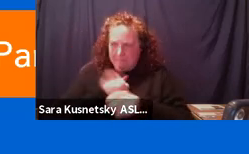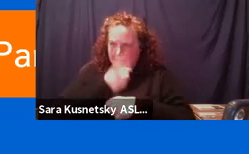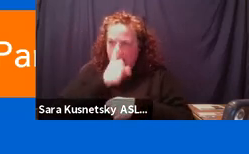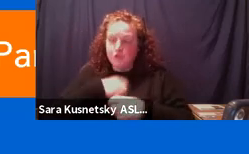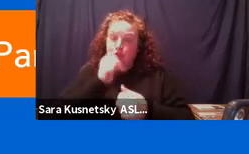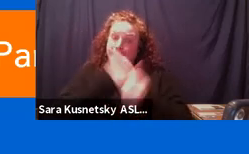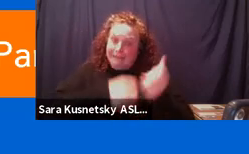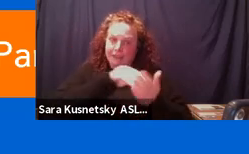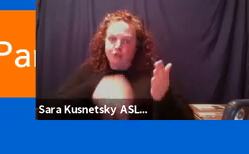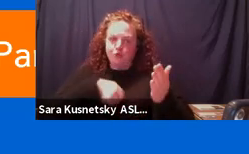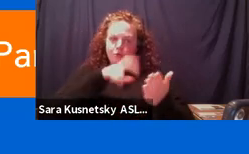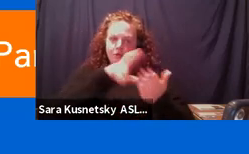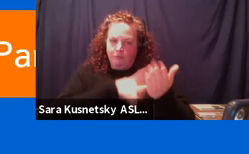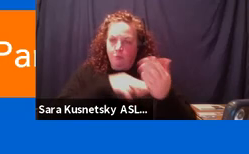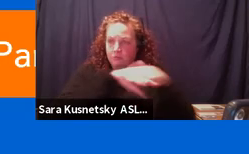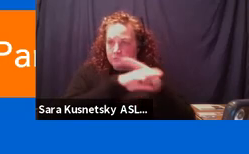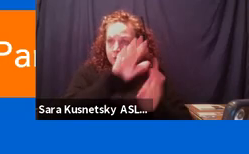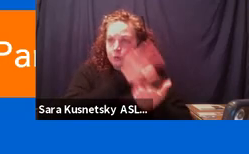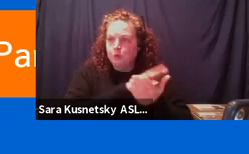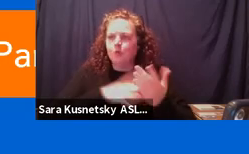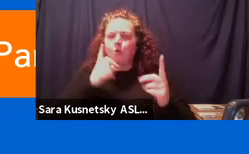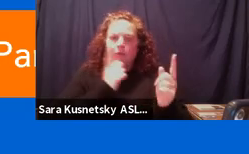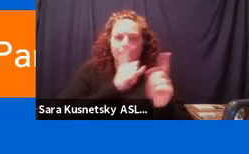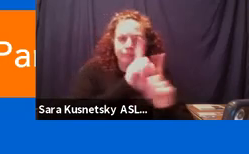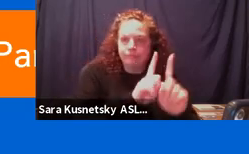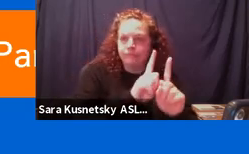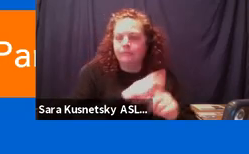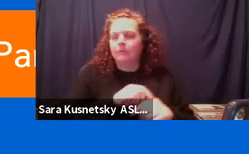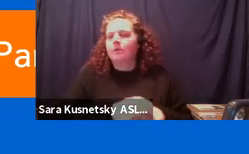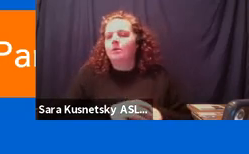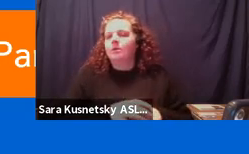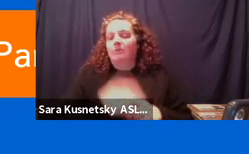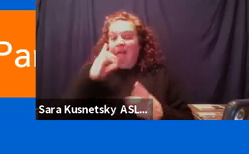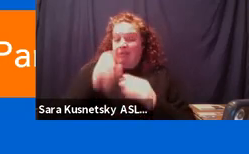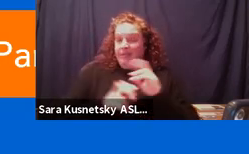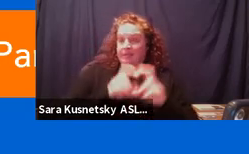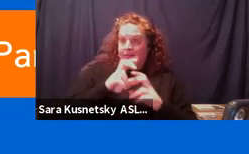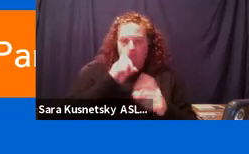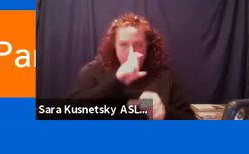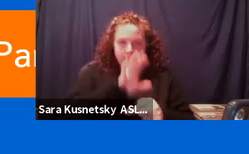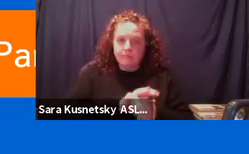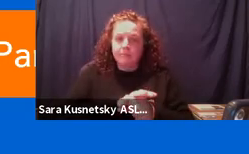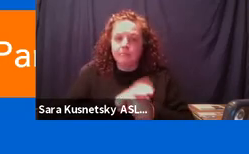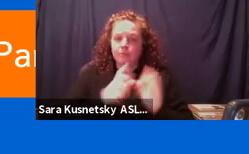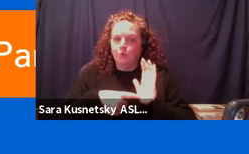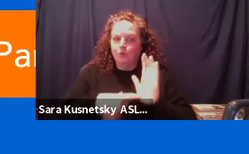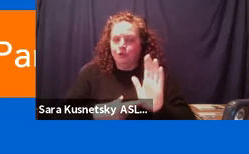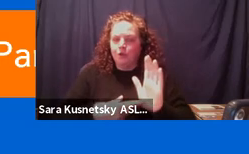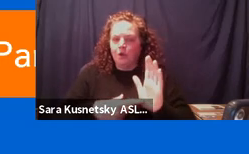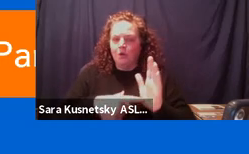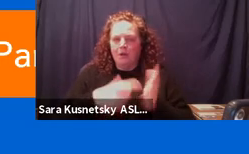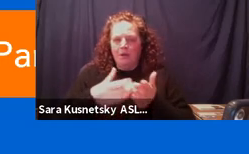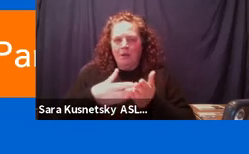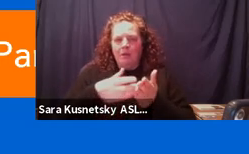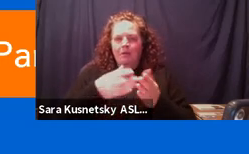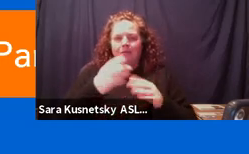students enrolled in the school who are experiencing poverty. This investment shows relative parity with only marginal differences